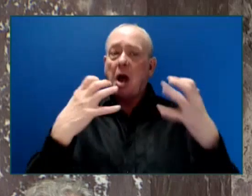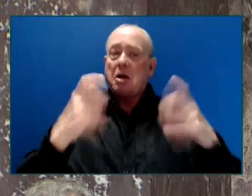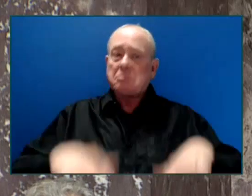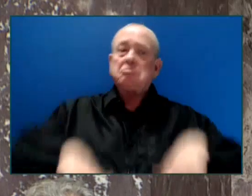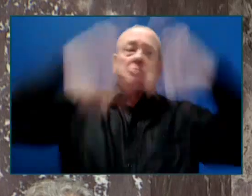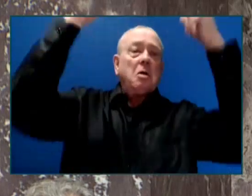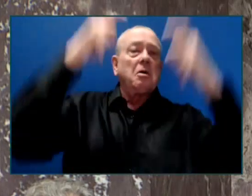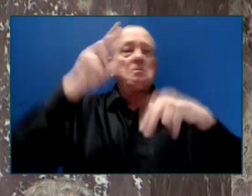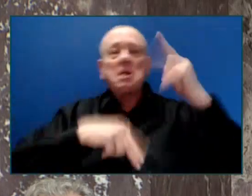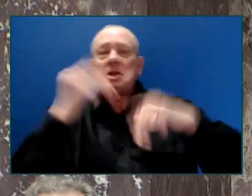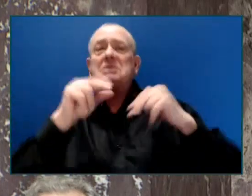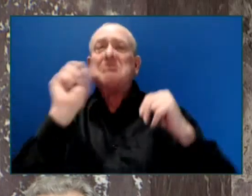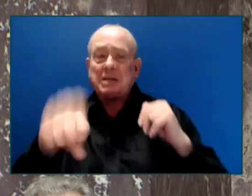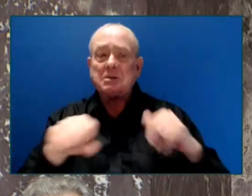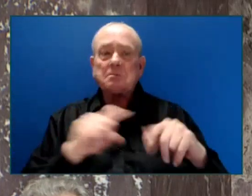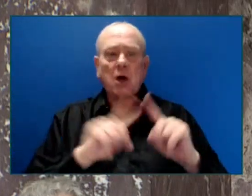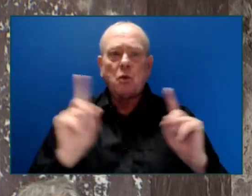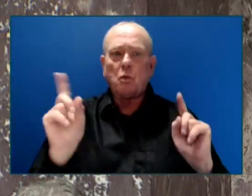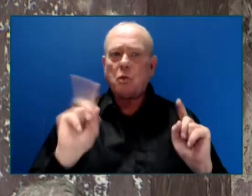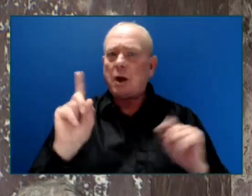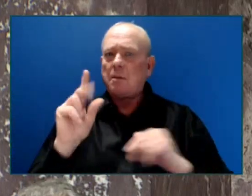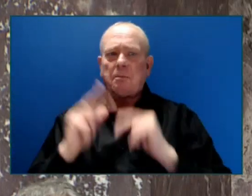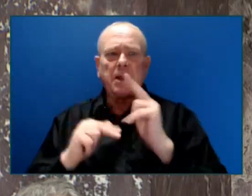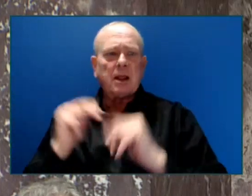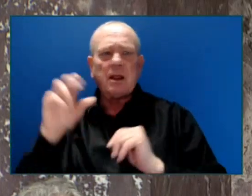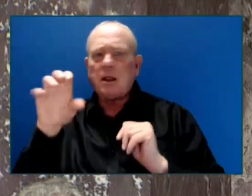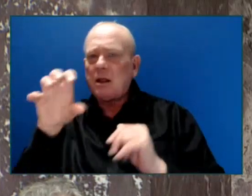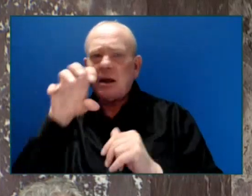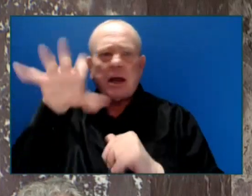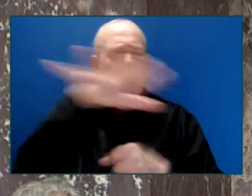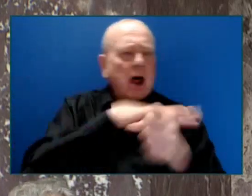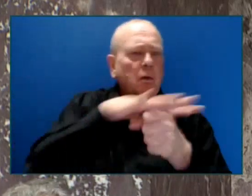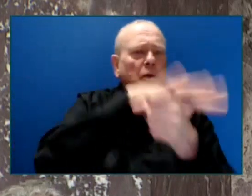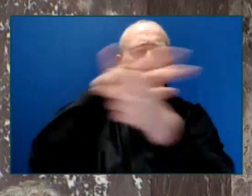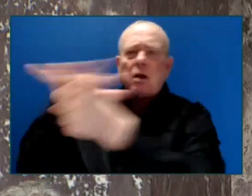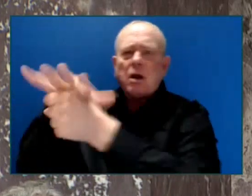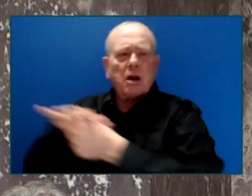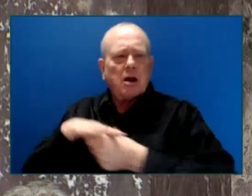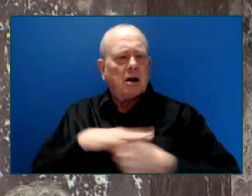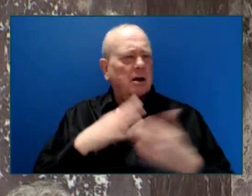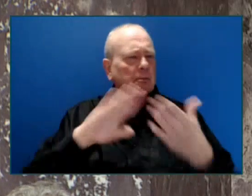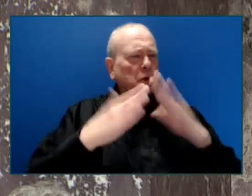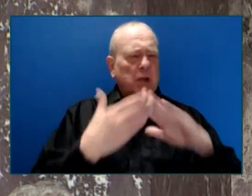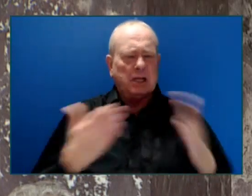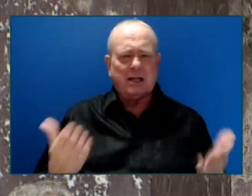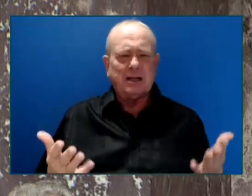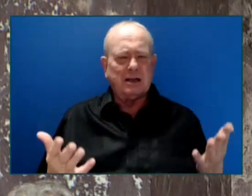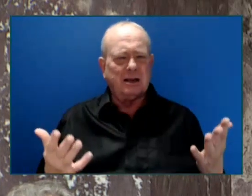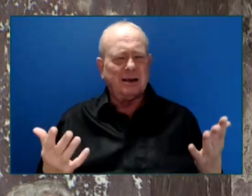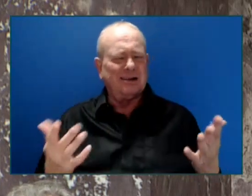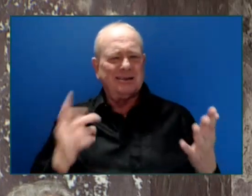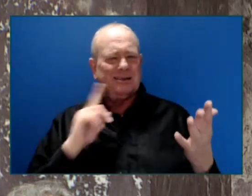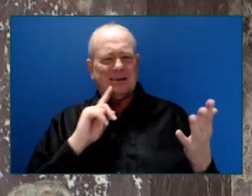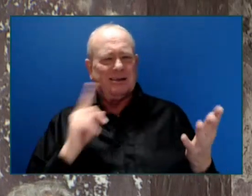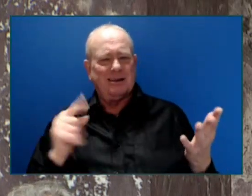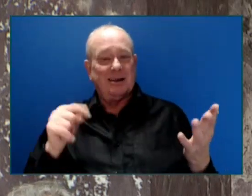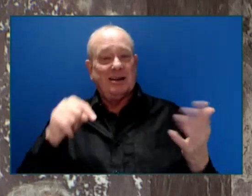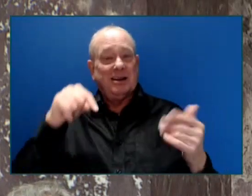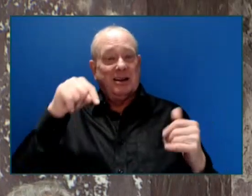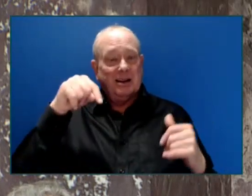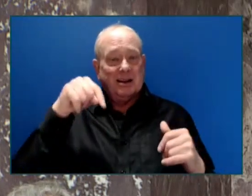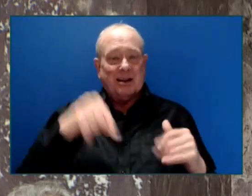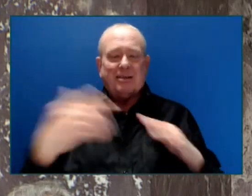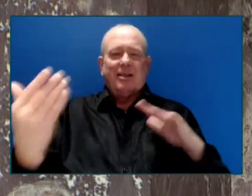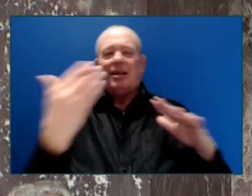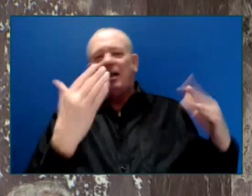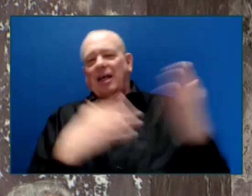build units in communities, Honourable Speaker. Don't come to Vancouver, Colchena, Honourable Speaker. That's what I hear. I hear, don't come to